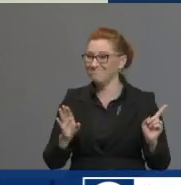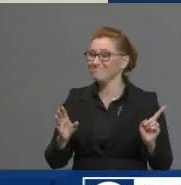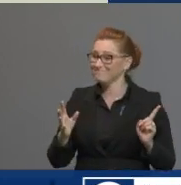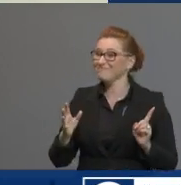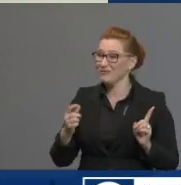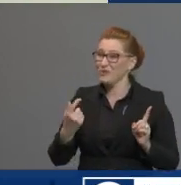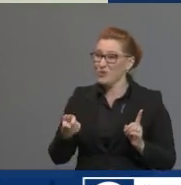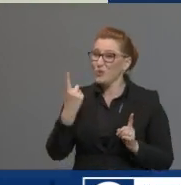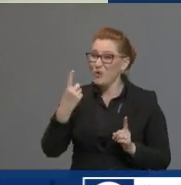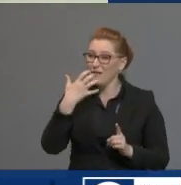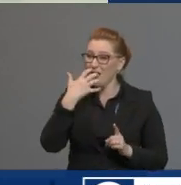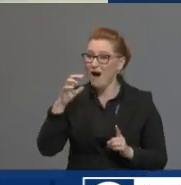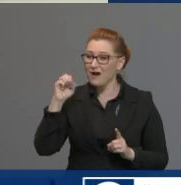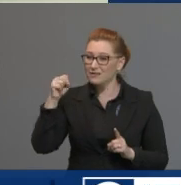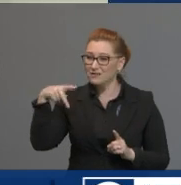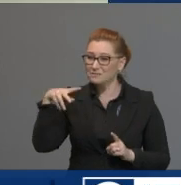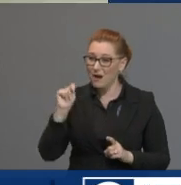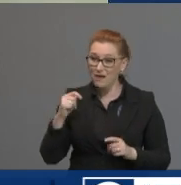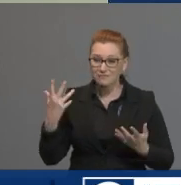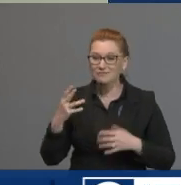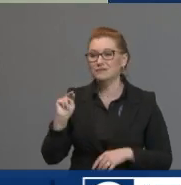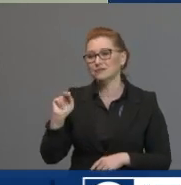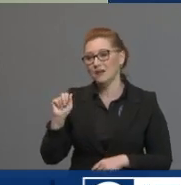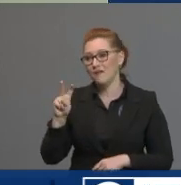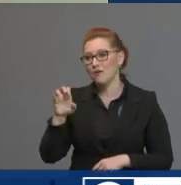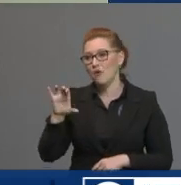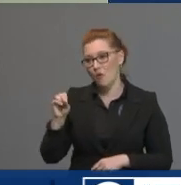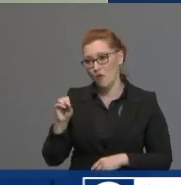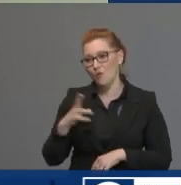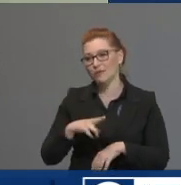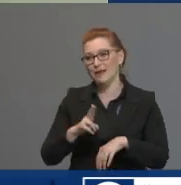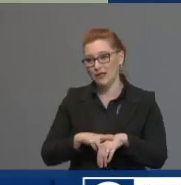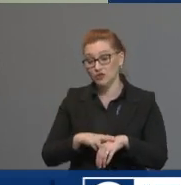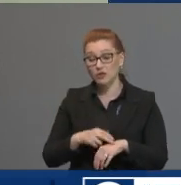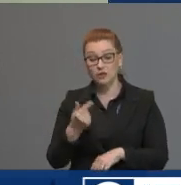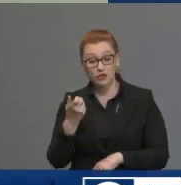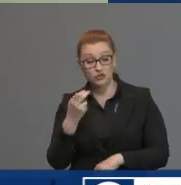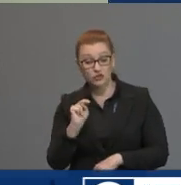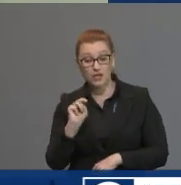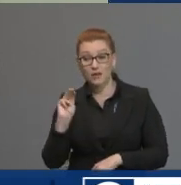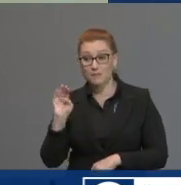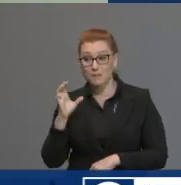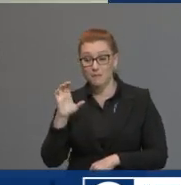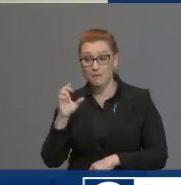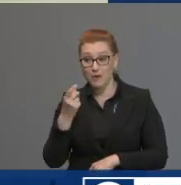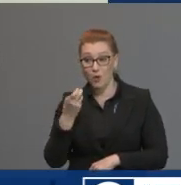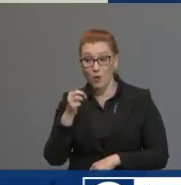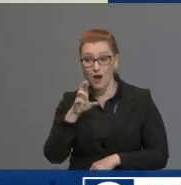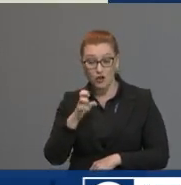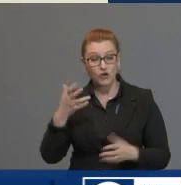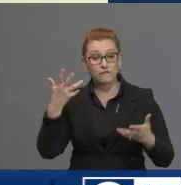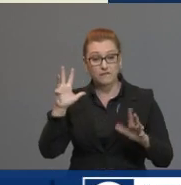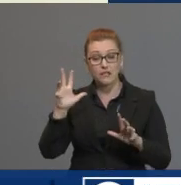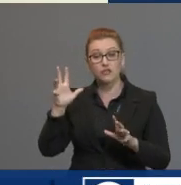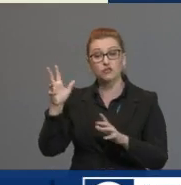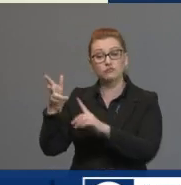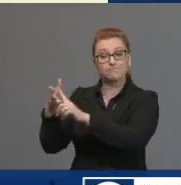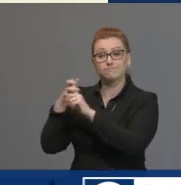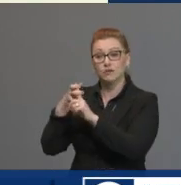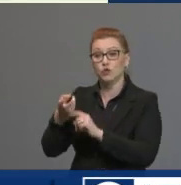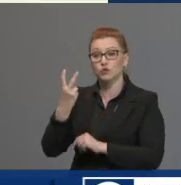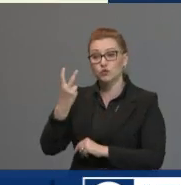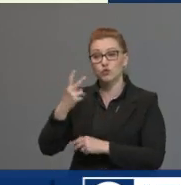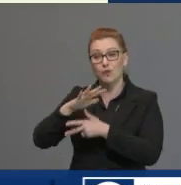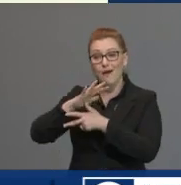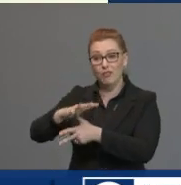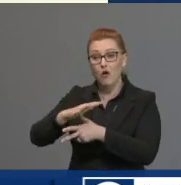hot spot in the state of Arizona, it has been on Navajo Nation. General McGuire commissioned 2 Black Hawk helicopters,